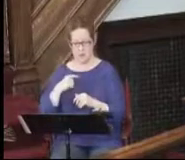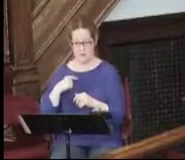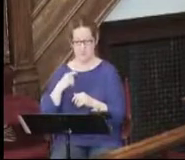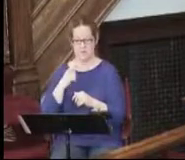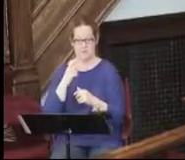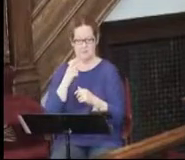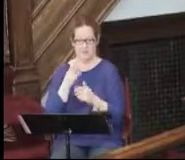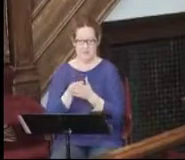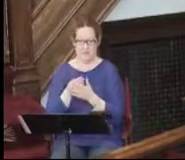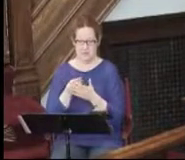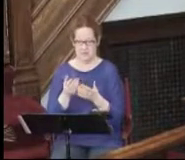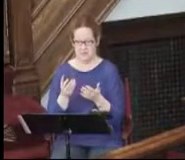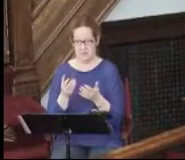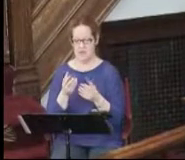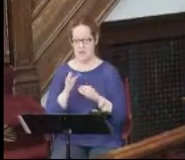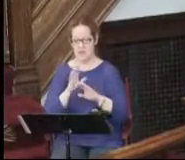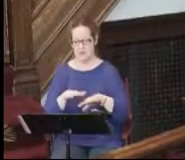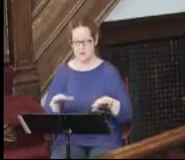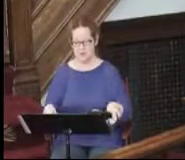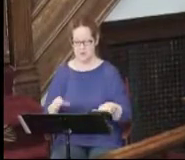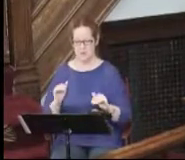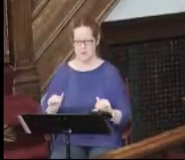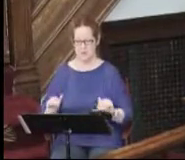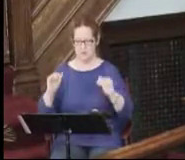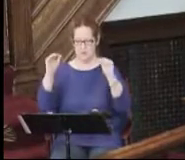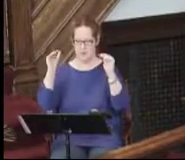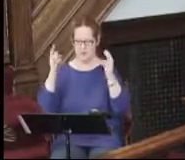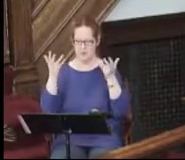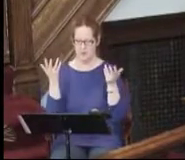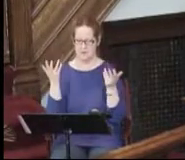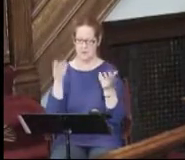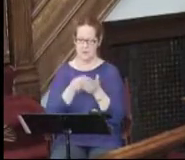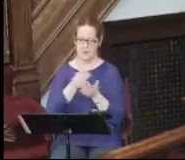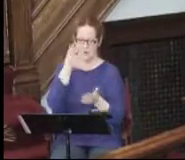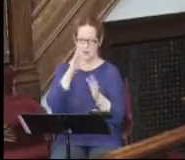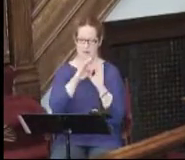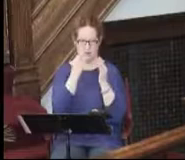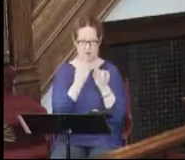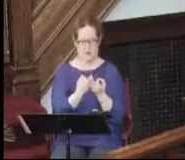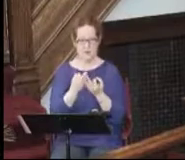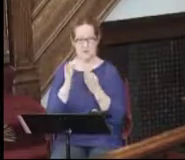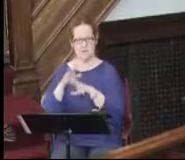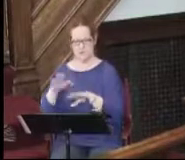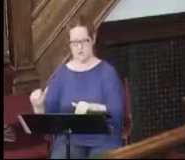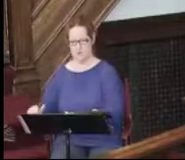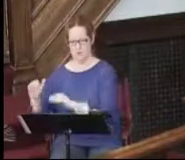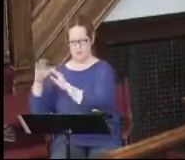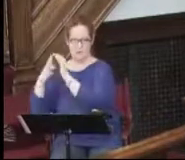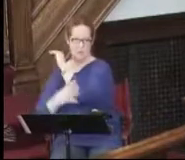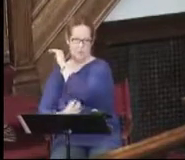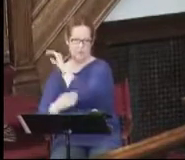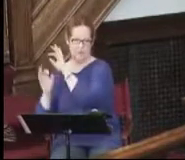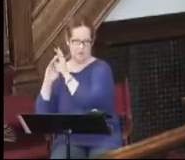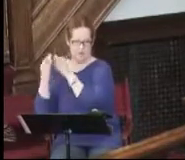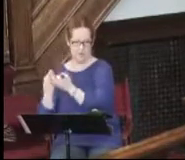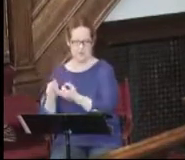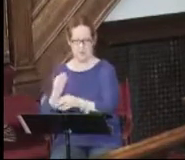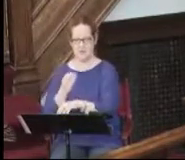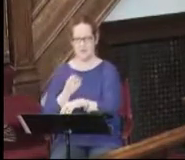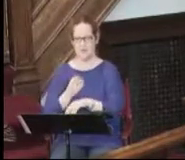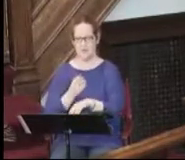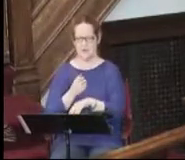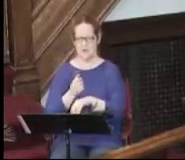funds? Children being raised by wealthy families compared to children being raised in poor families, an early